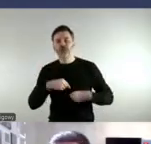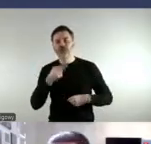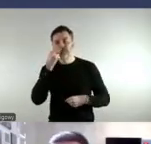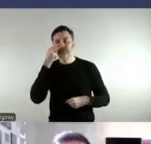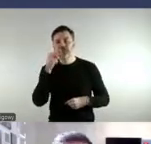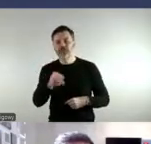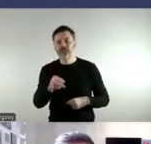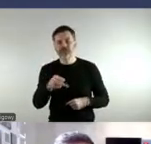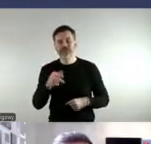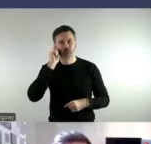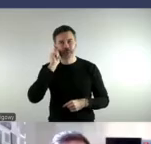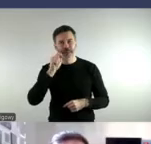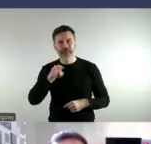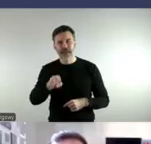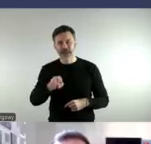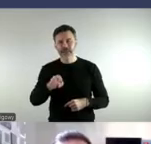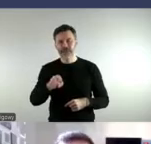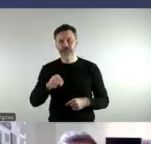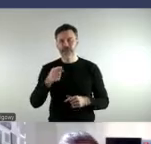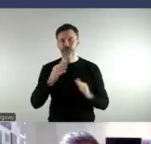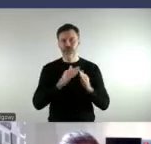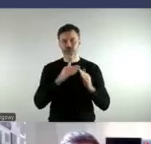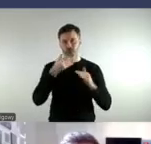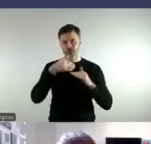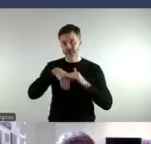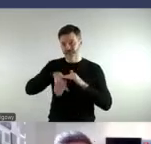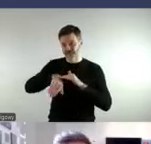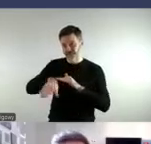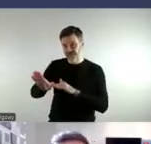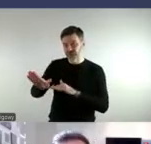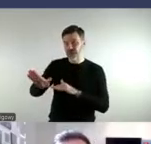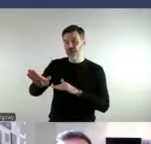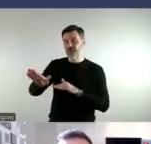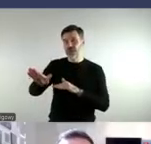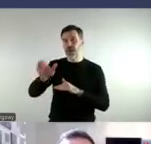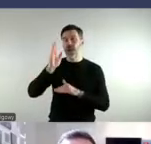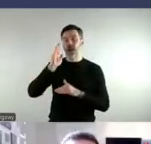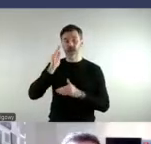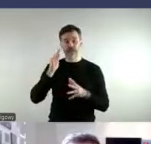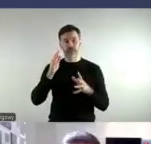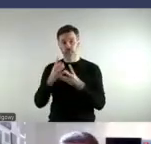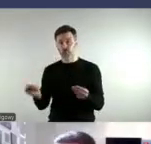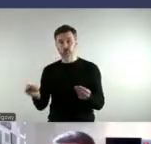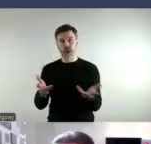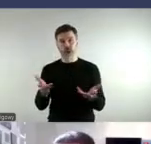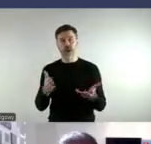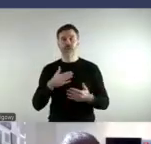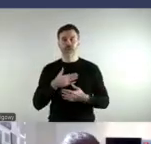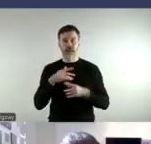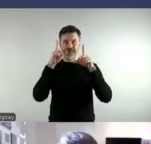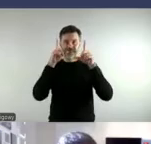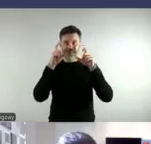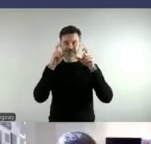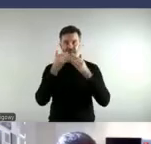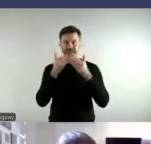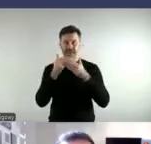works. There was a lady who left her home and was found. I'm only providing,